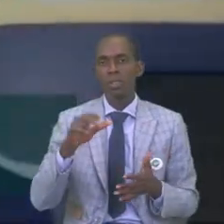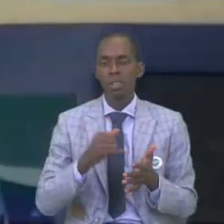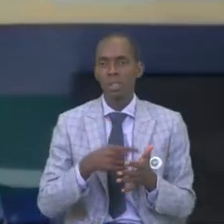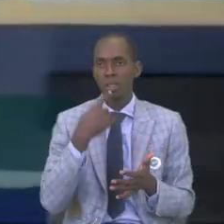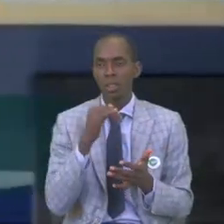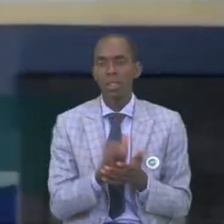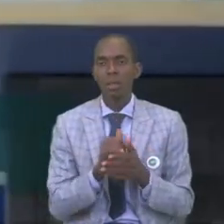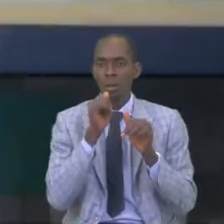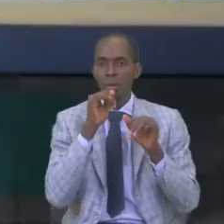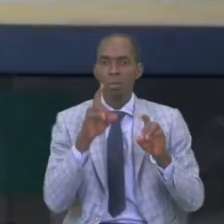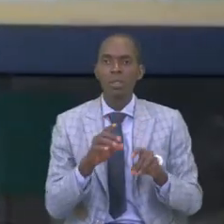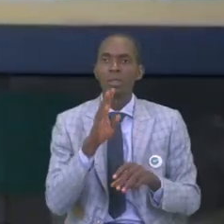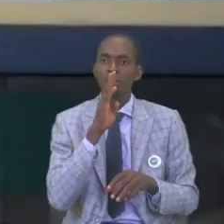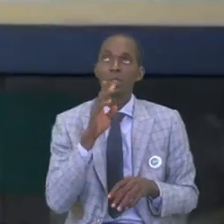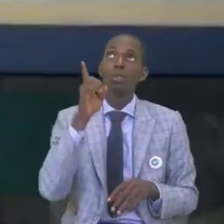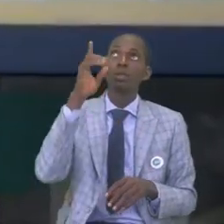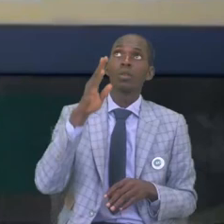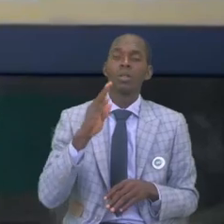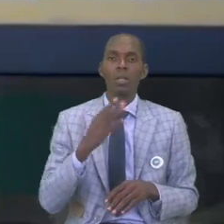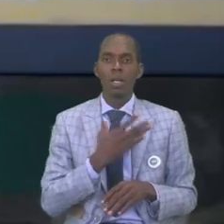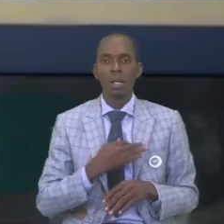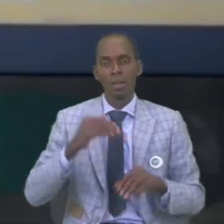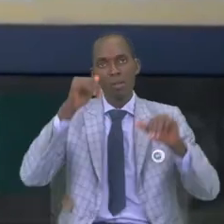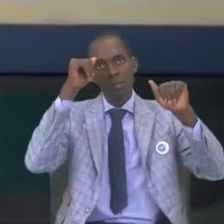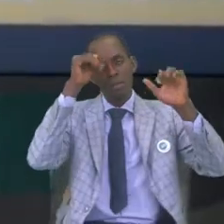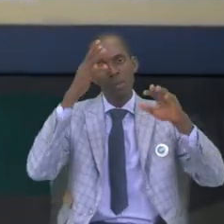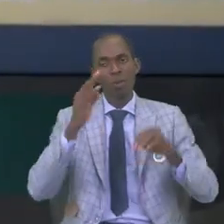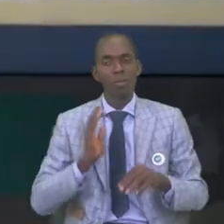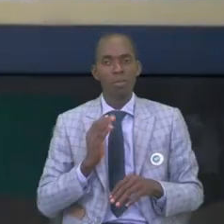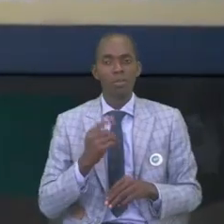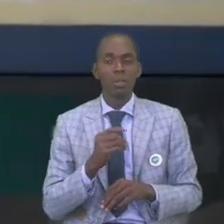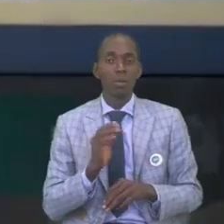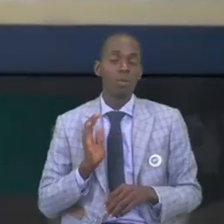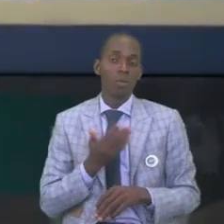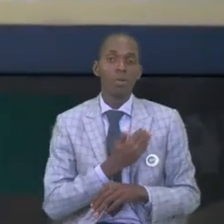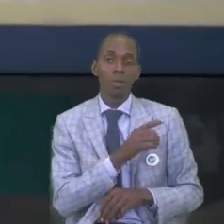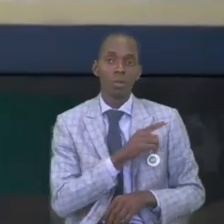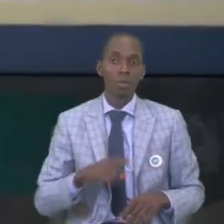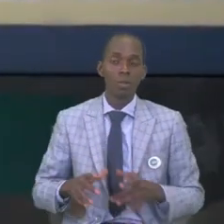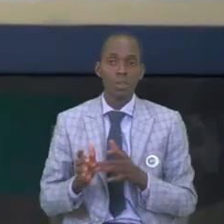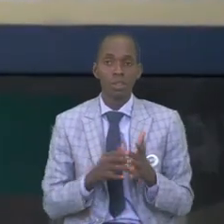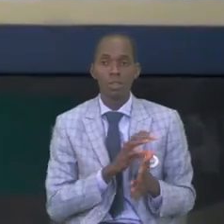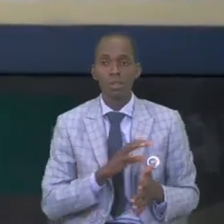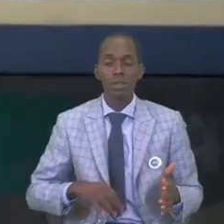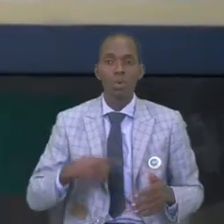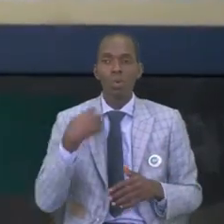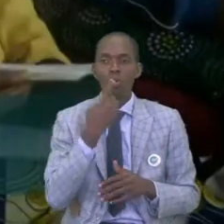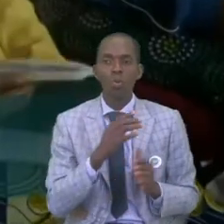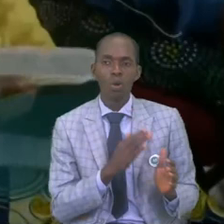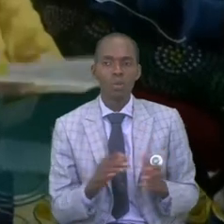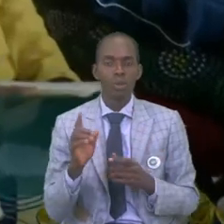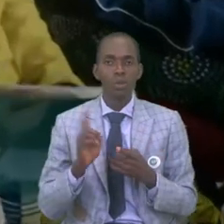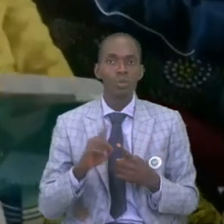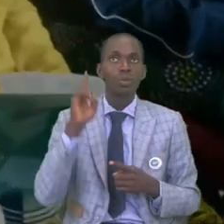be God and Father of our Lord Jesus Christ, which according to his abundant